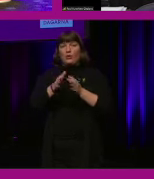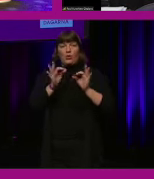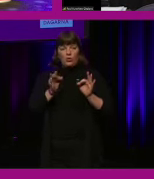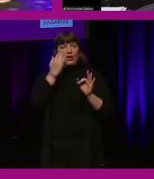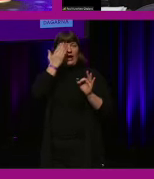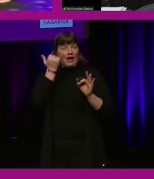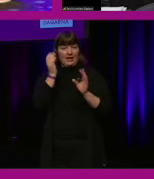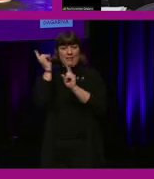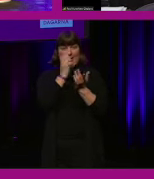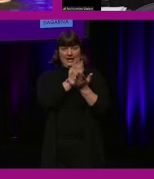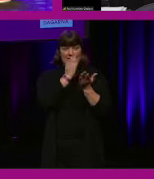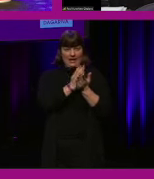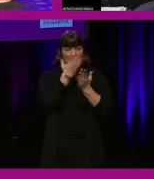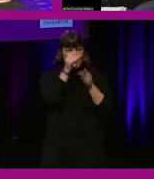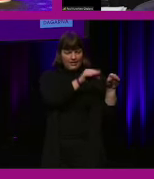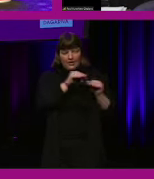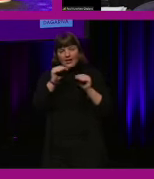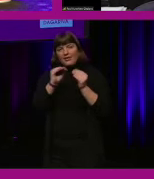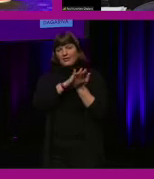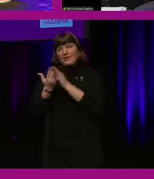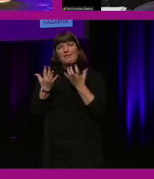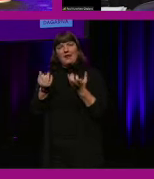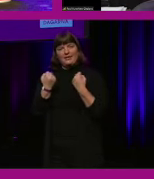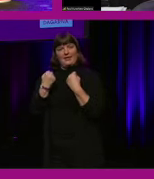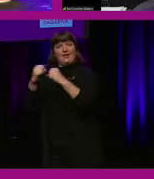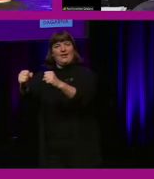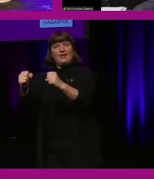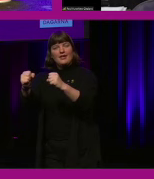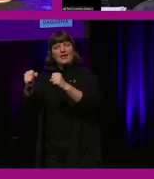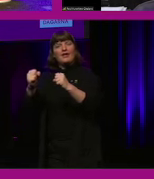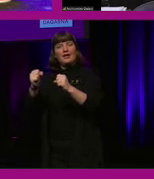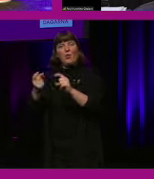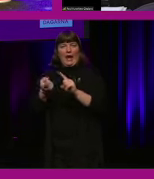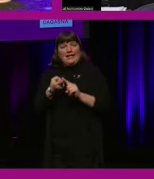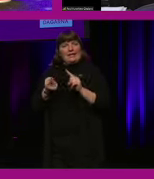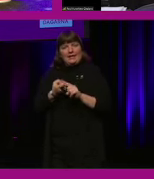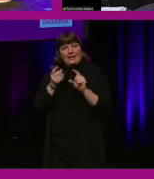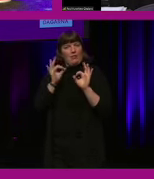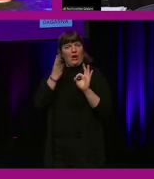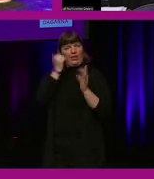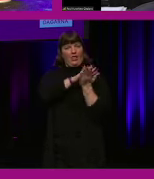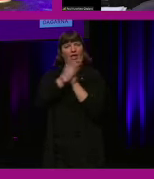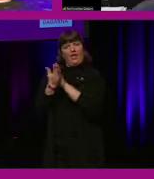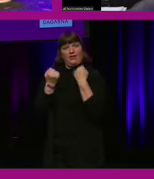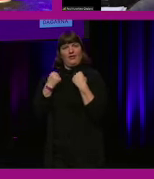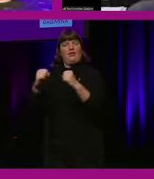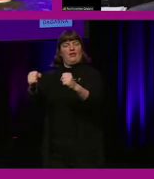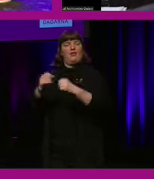translate human rights into practical, operational initiatives.